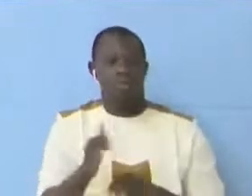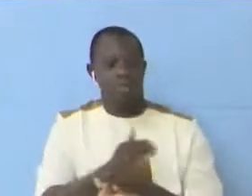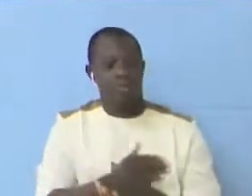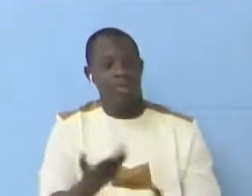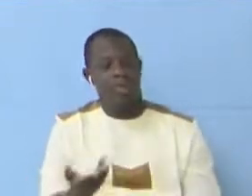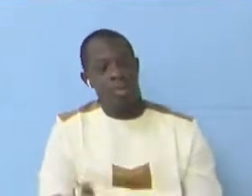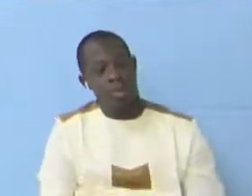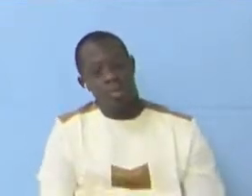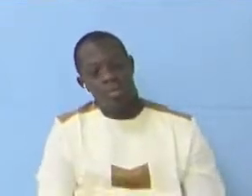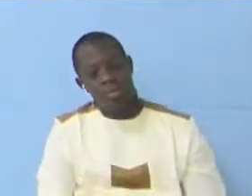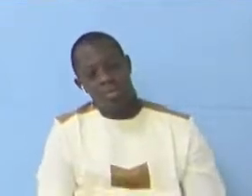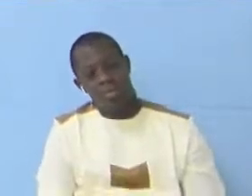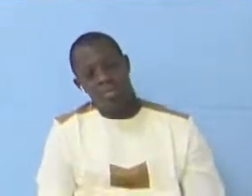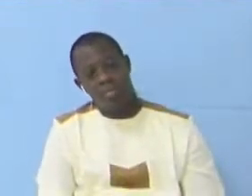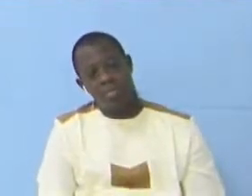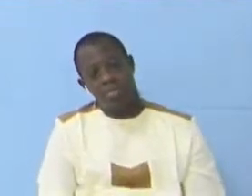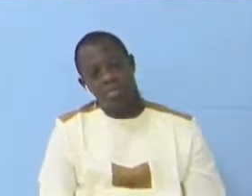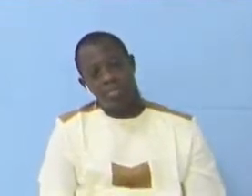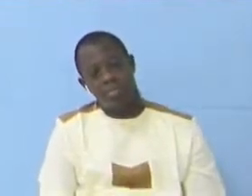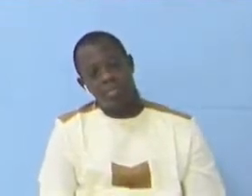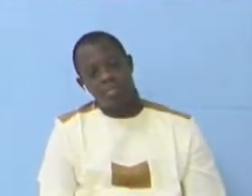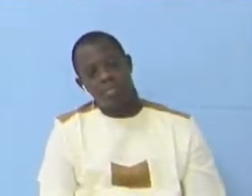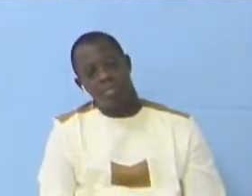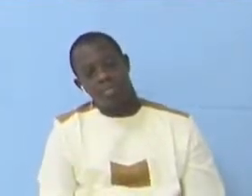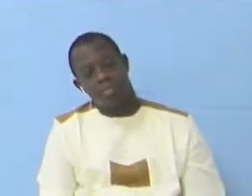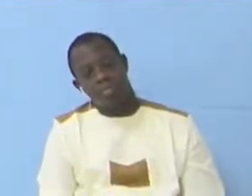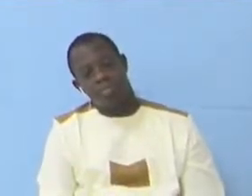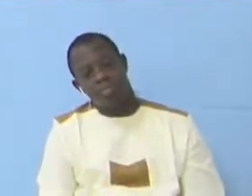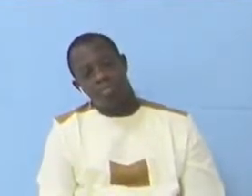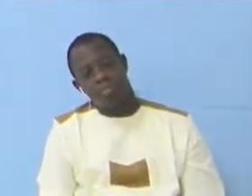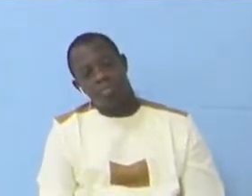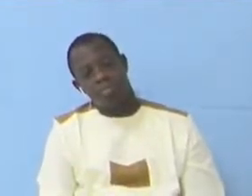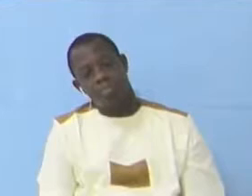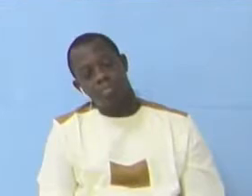muñal rek té ñoom seen bop ñoy sabab ñu ñew tej la.